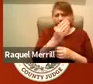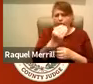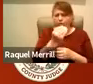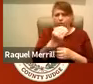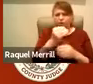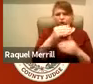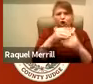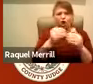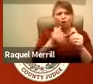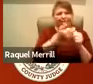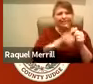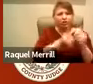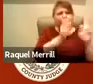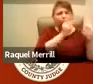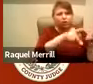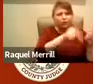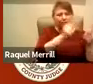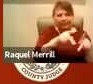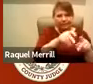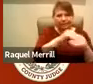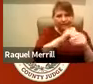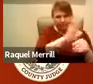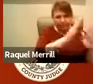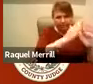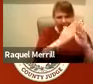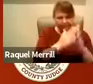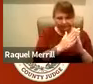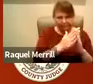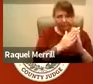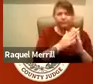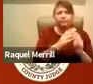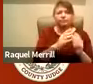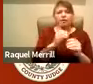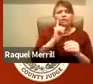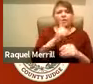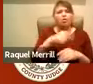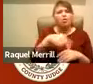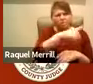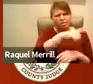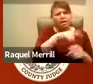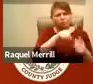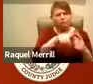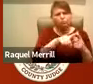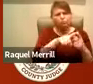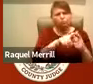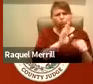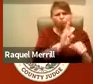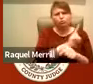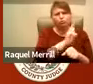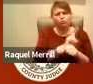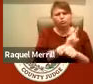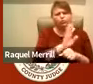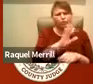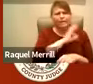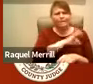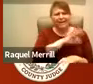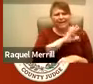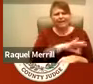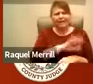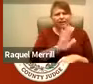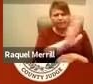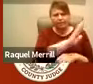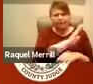$114 a person for them to use for the benefit of